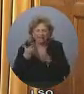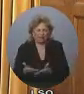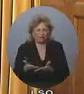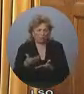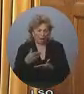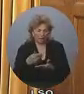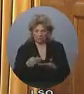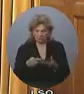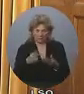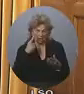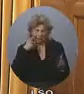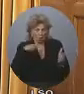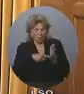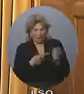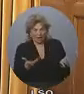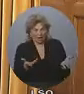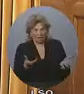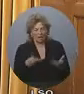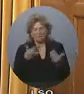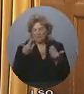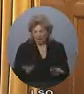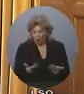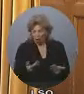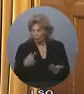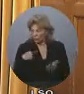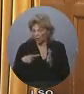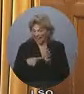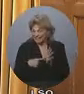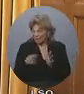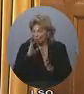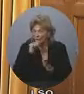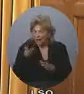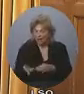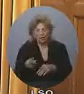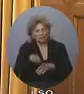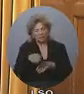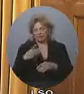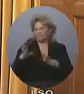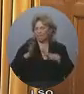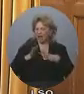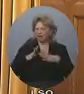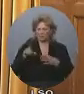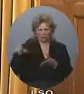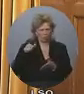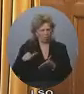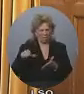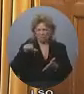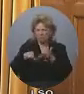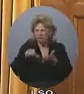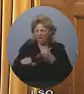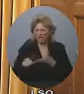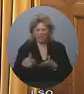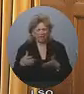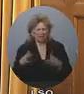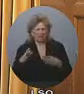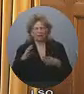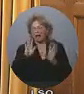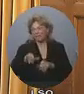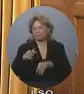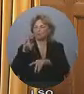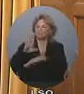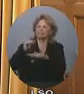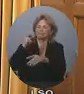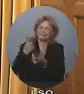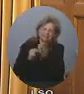he was on holiday. He was there at his personal expense, and he was called back to work on short notice. He followed the rules,